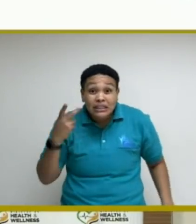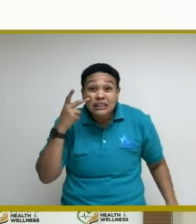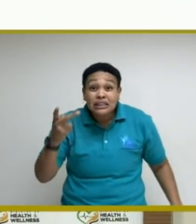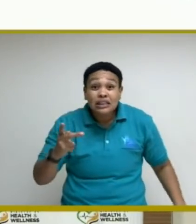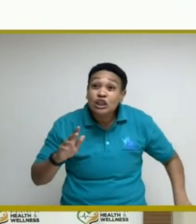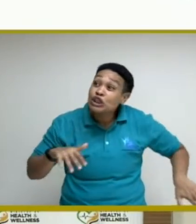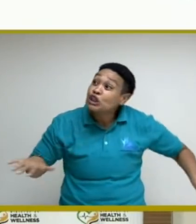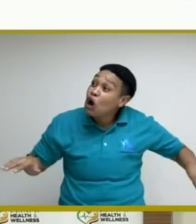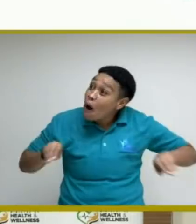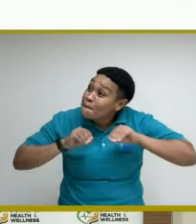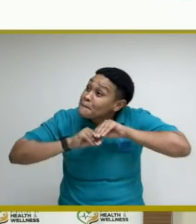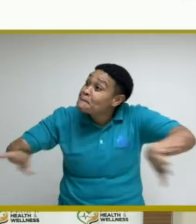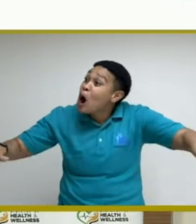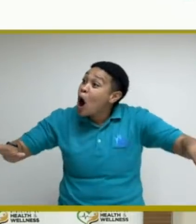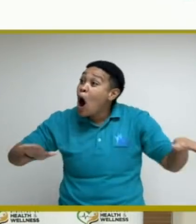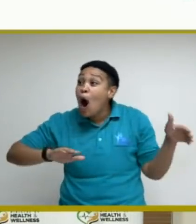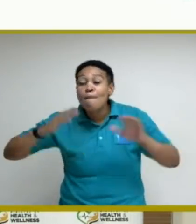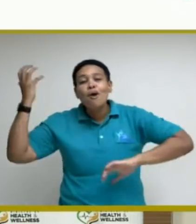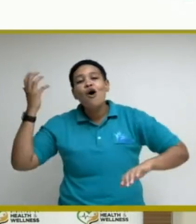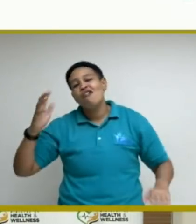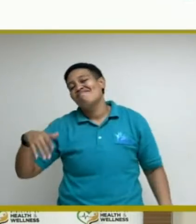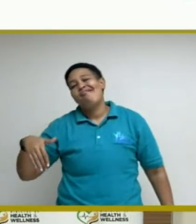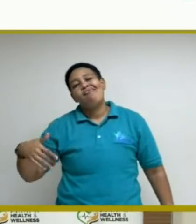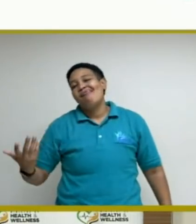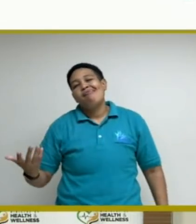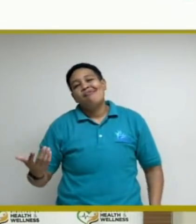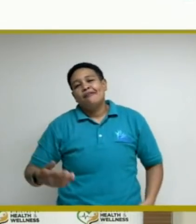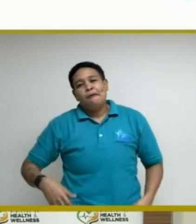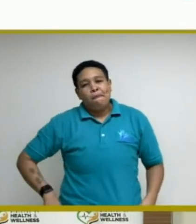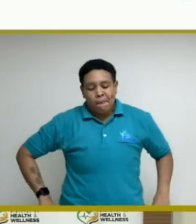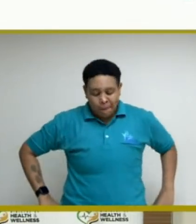an effect where there's an increase as yet.